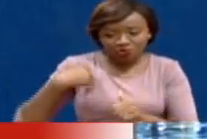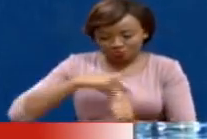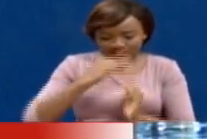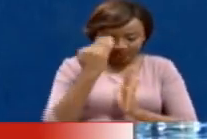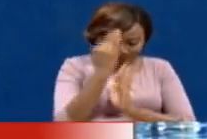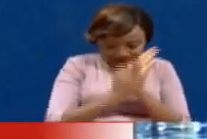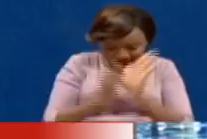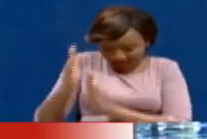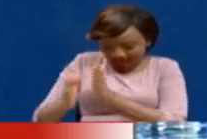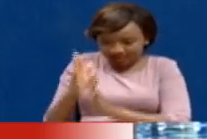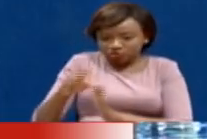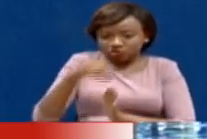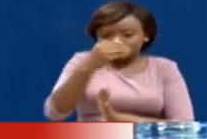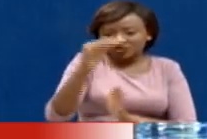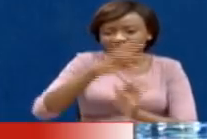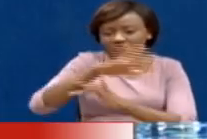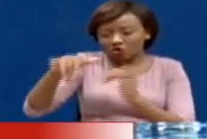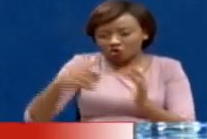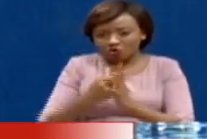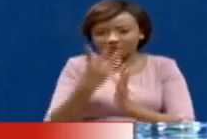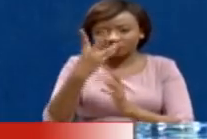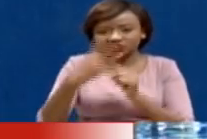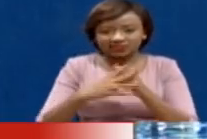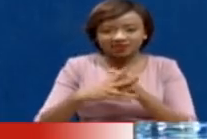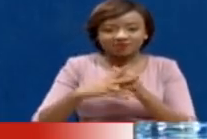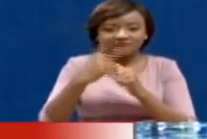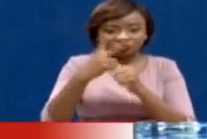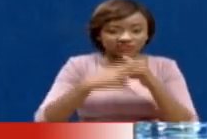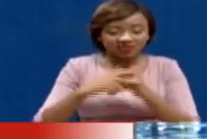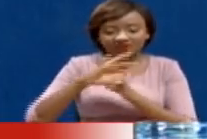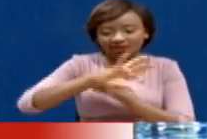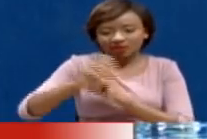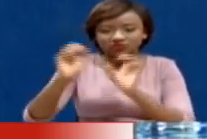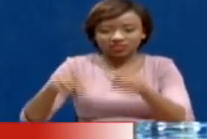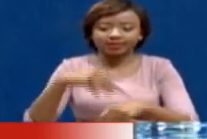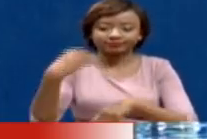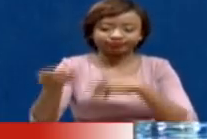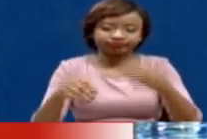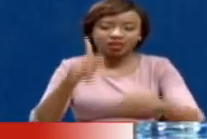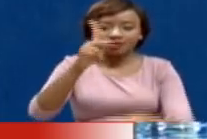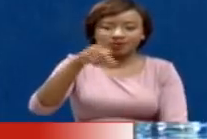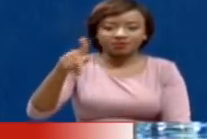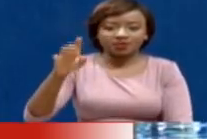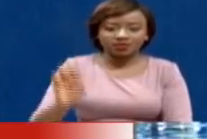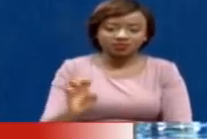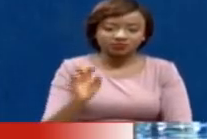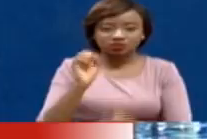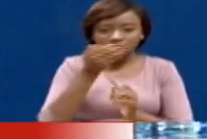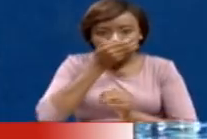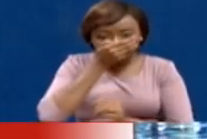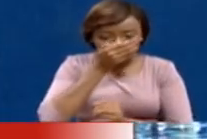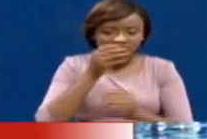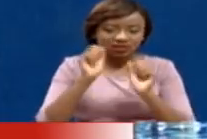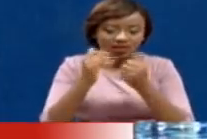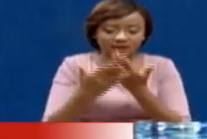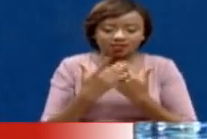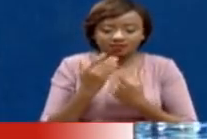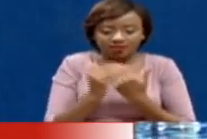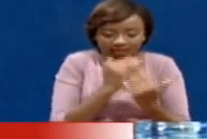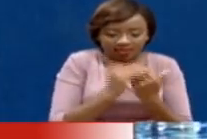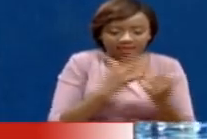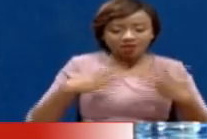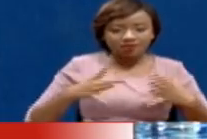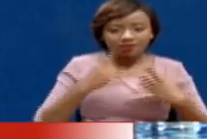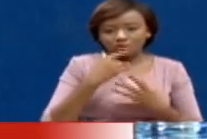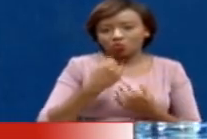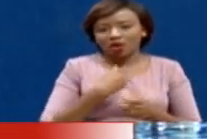and every county receives its full share of the PPEs that they require to be able to serve the patients that